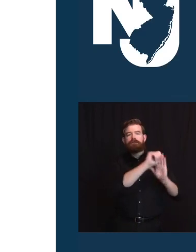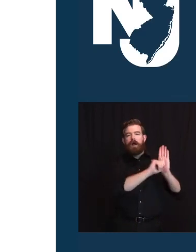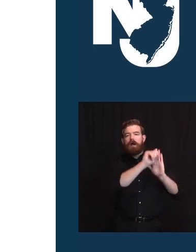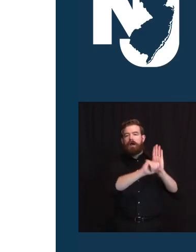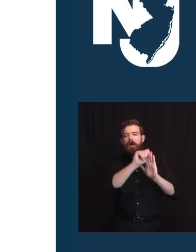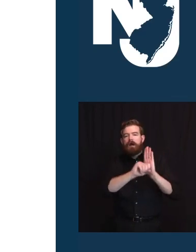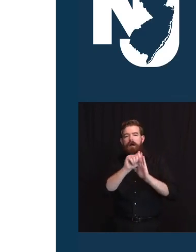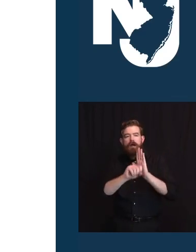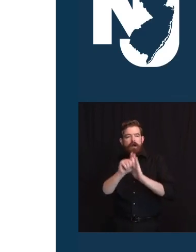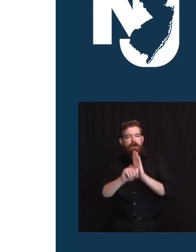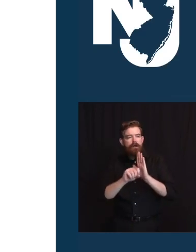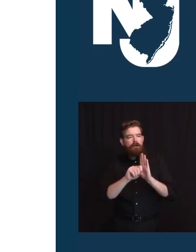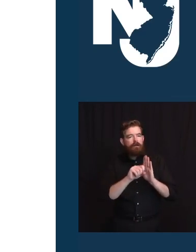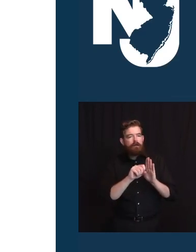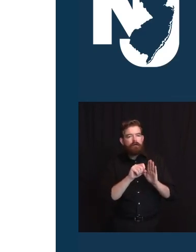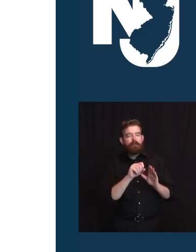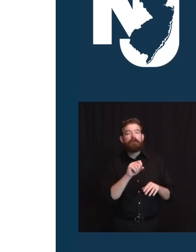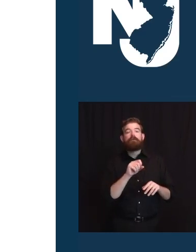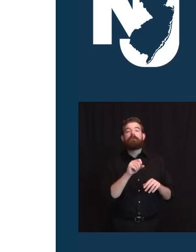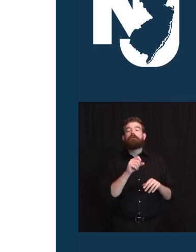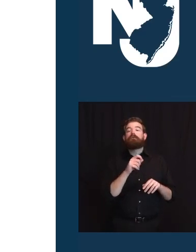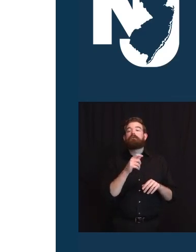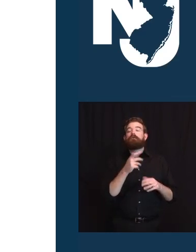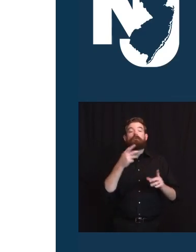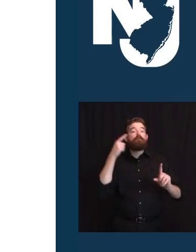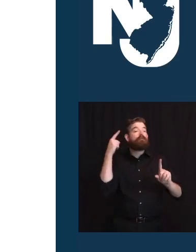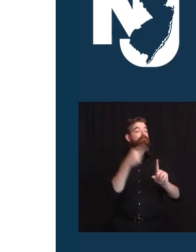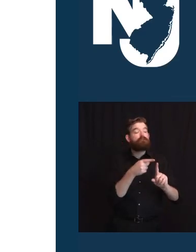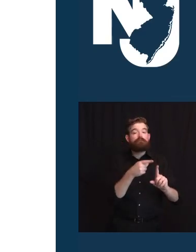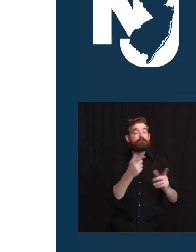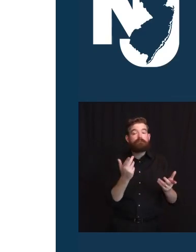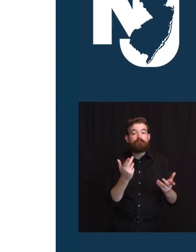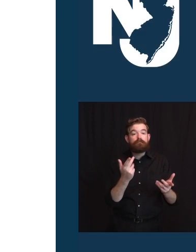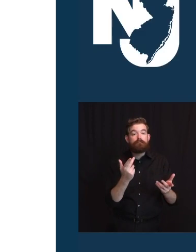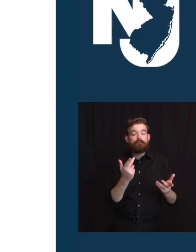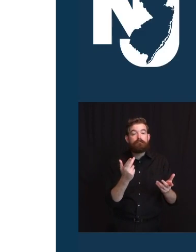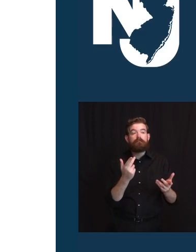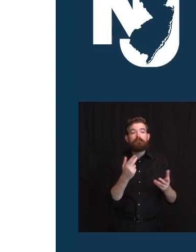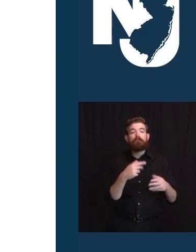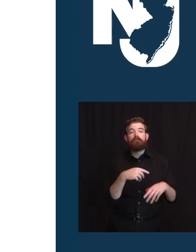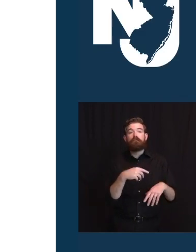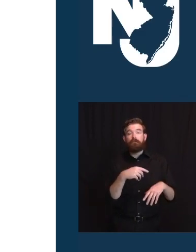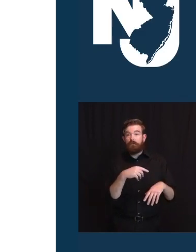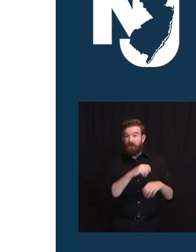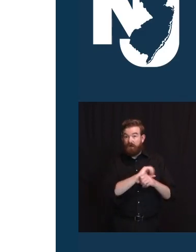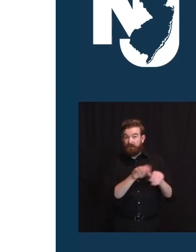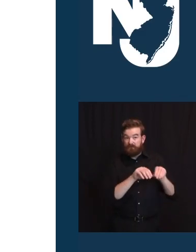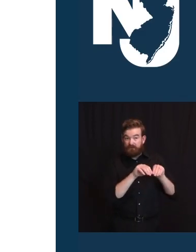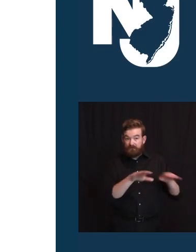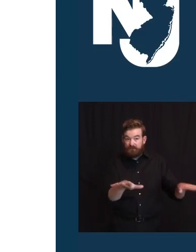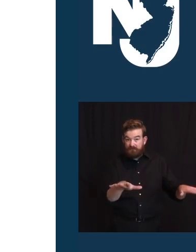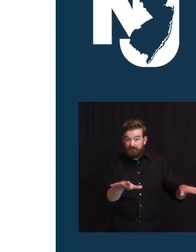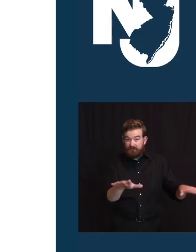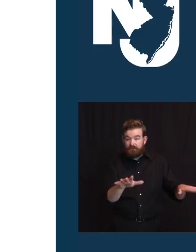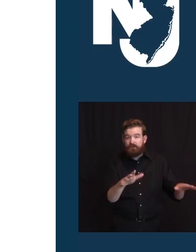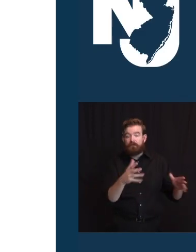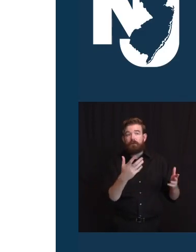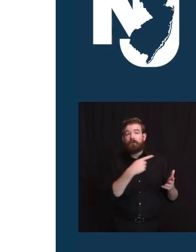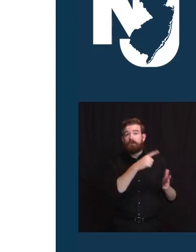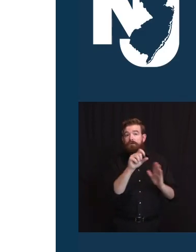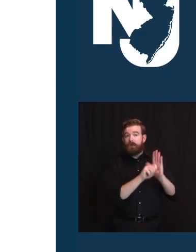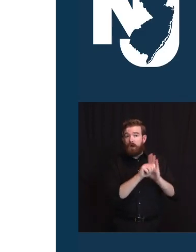COVID-19 pandemic and its economic fallout: worker protections, healthcare protections, and unemployment